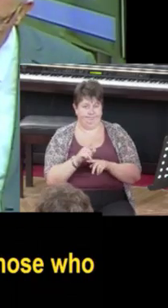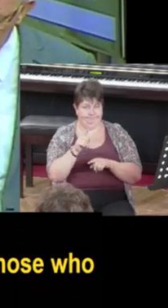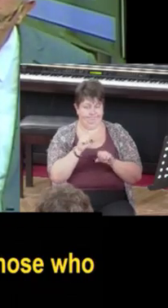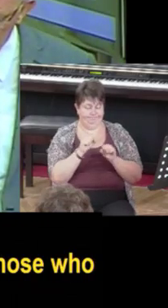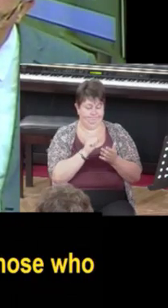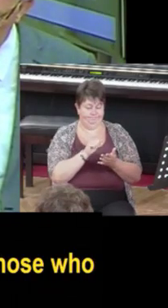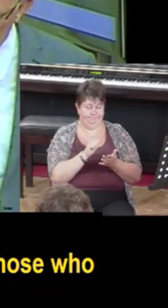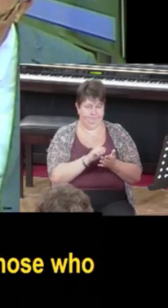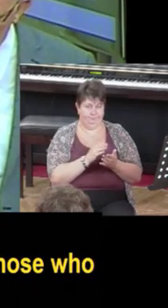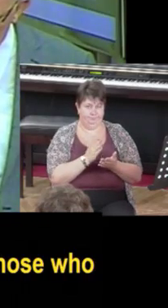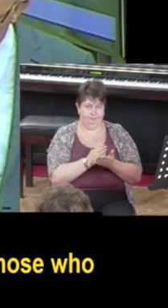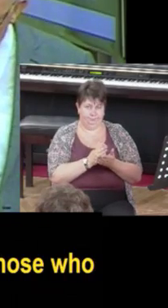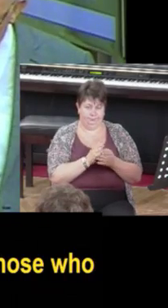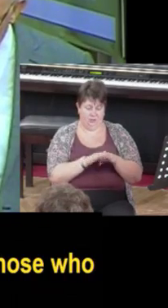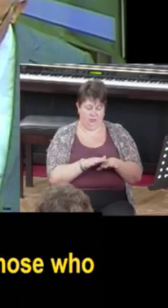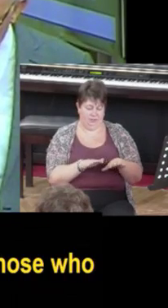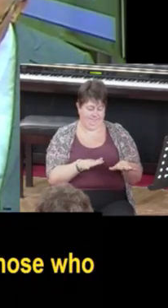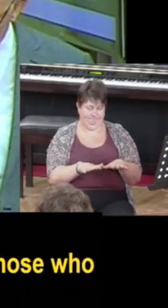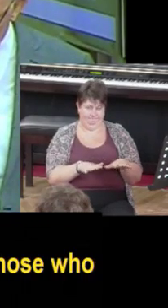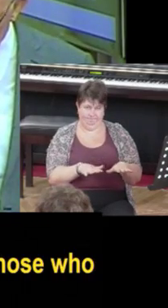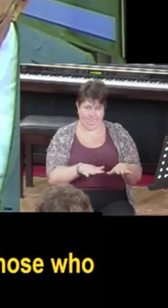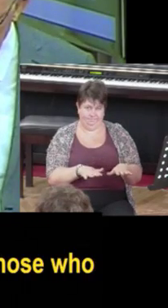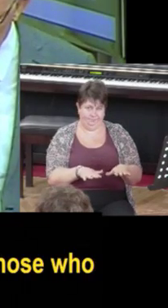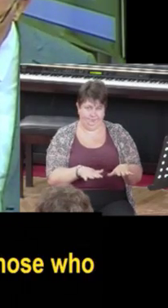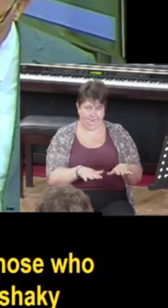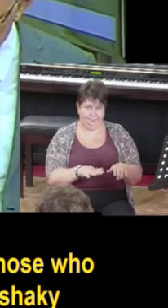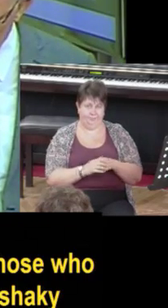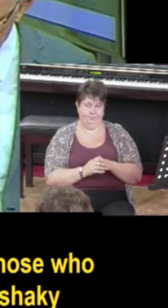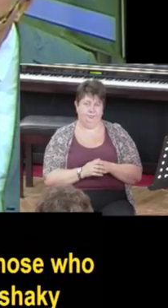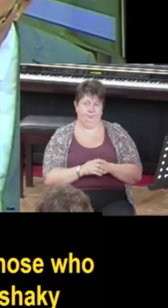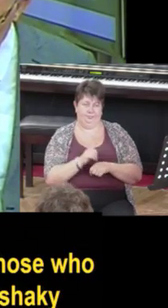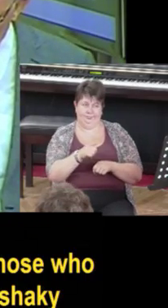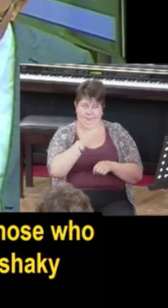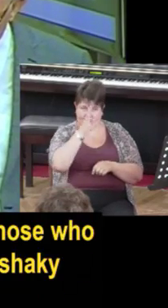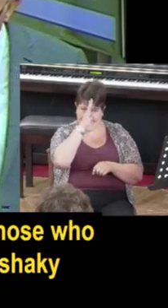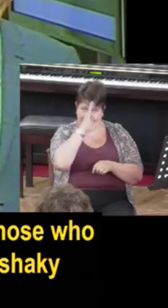ground. They are in very great danger.